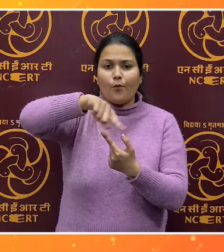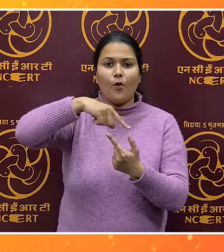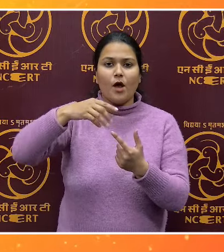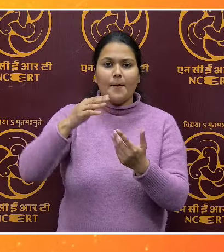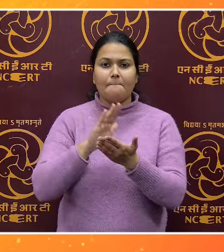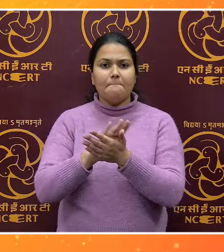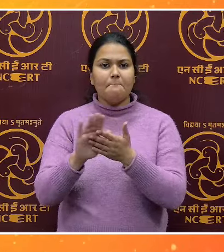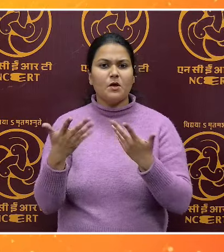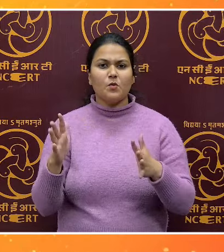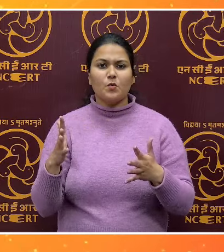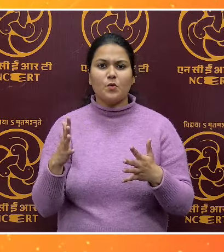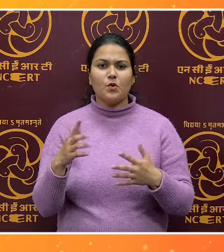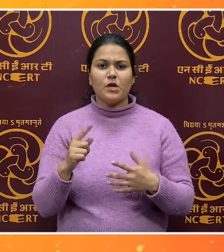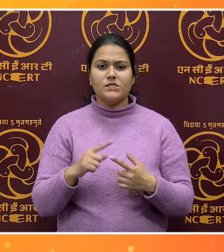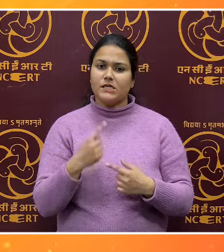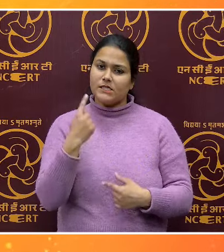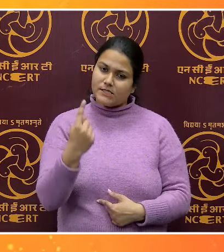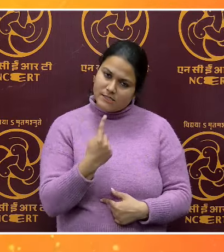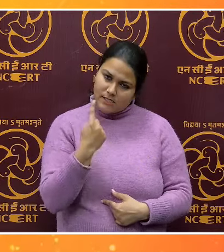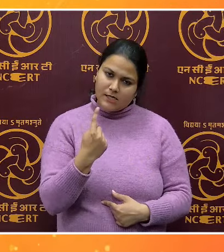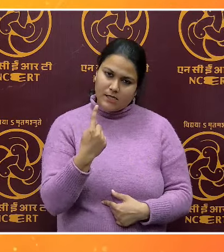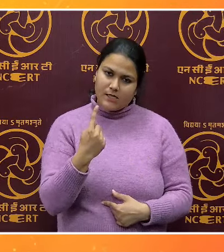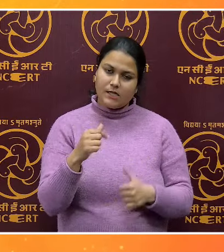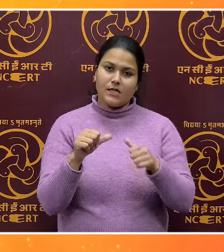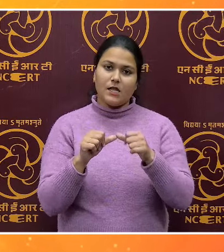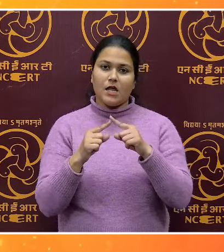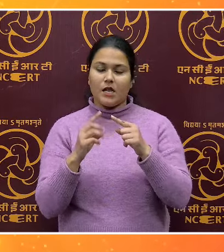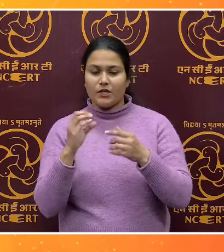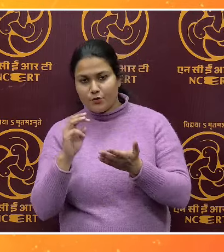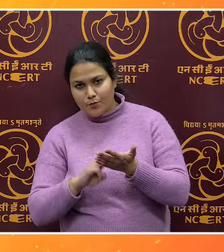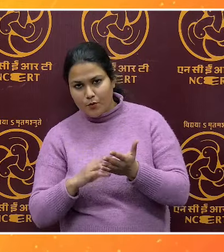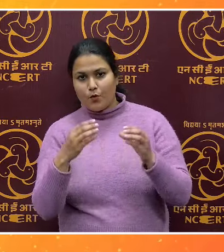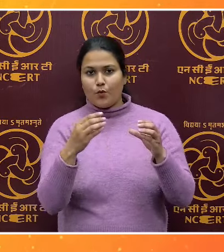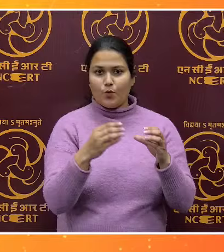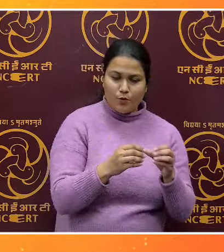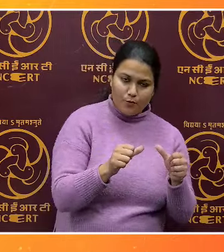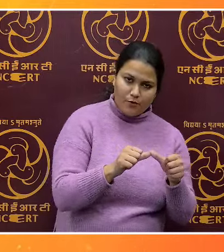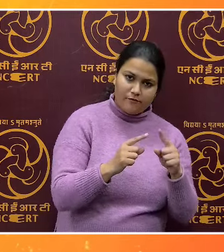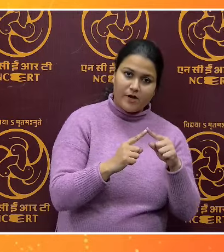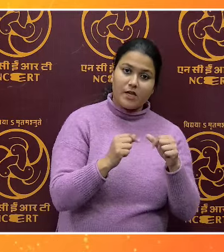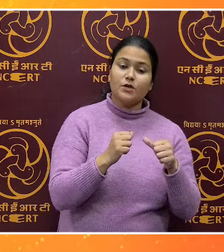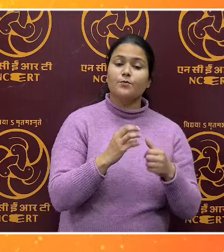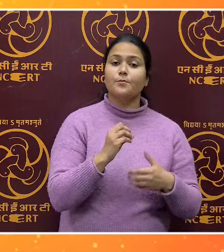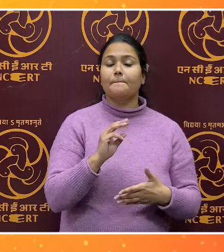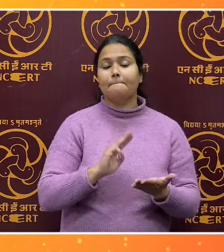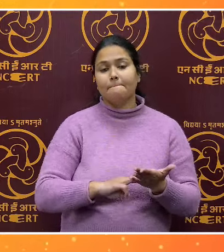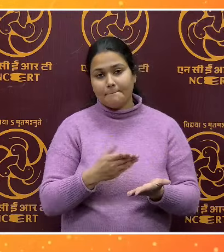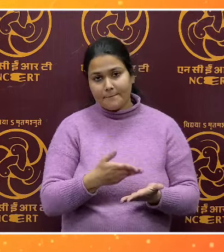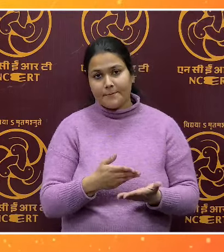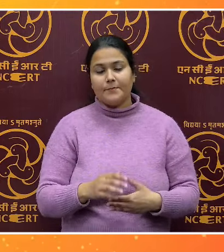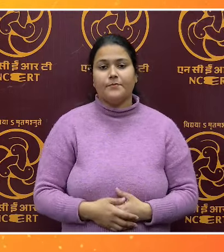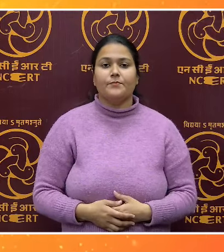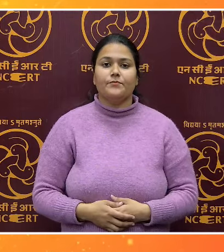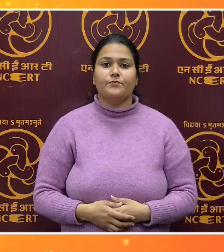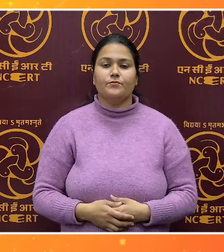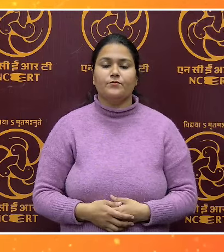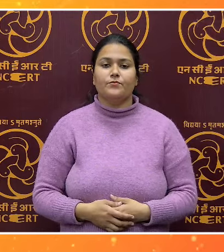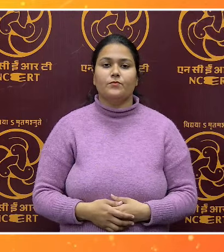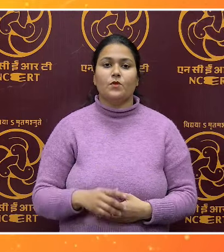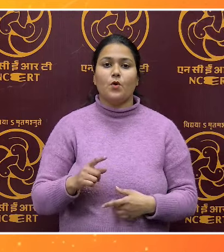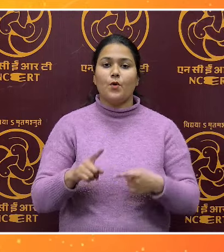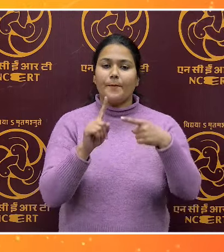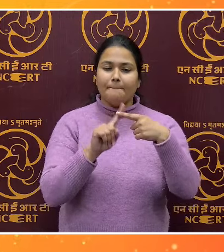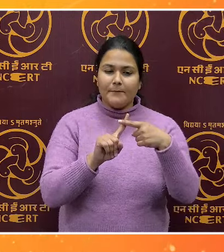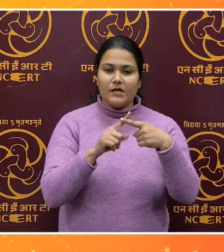molecules. It may be single atom, group of atom, or charge or neutral species that having